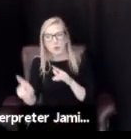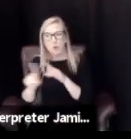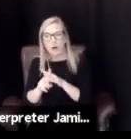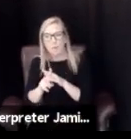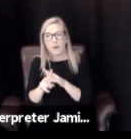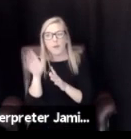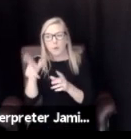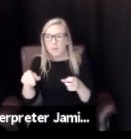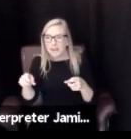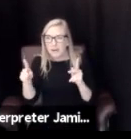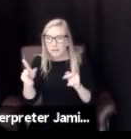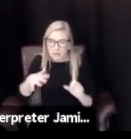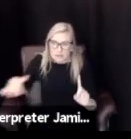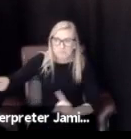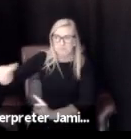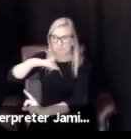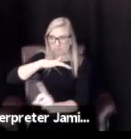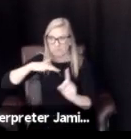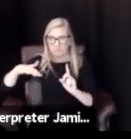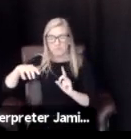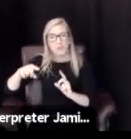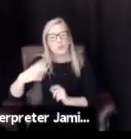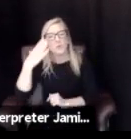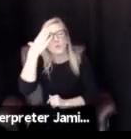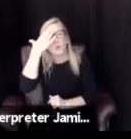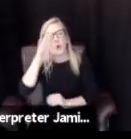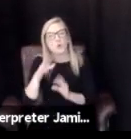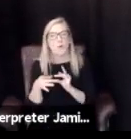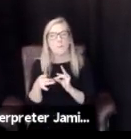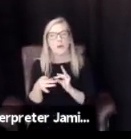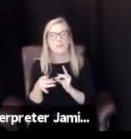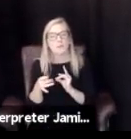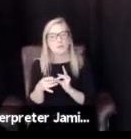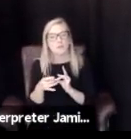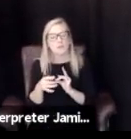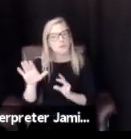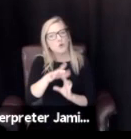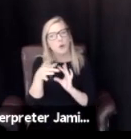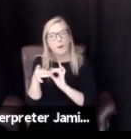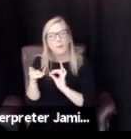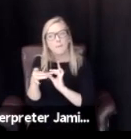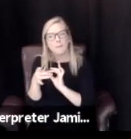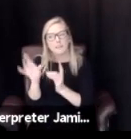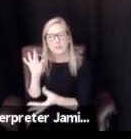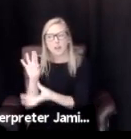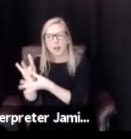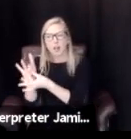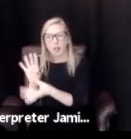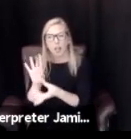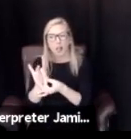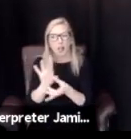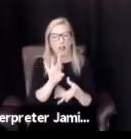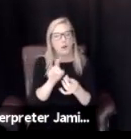all around you. Do you know what message you're conveying? Does your message speak to the people that you're attempting